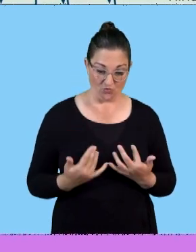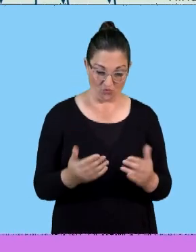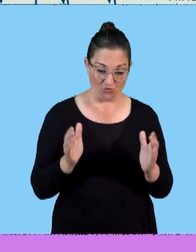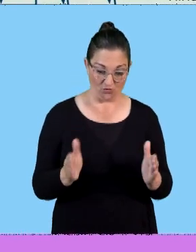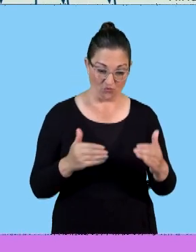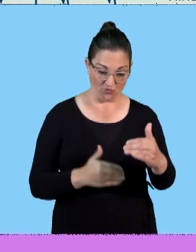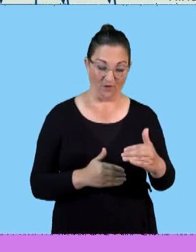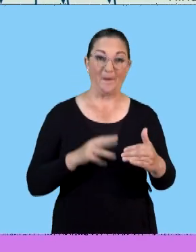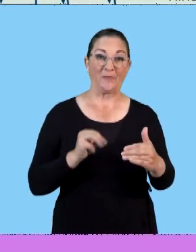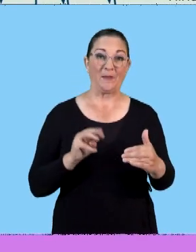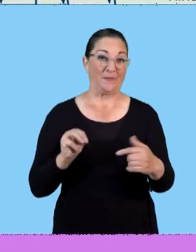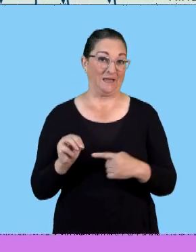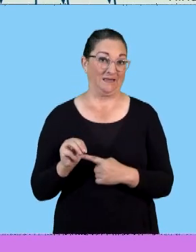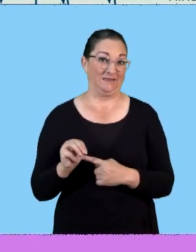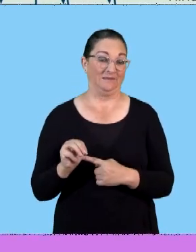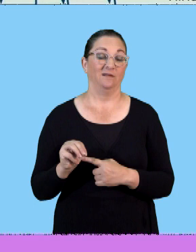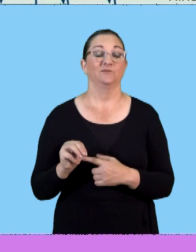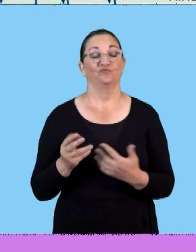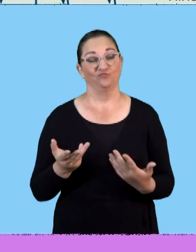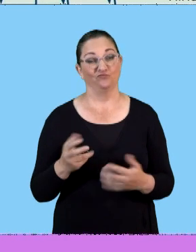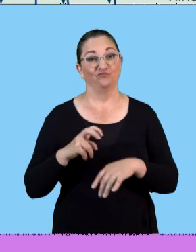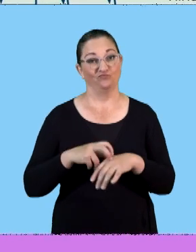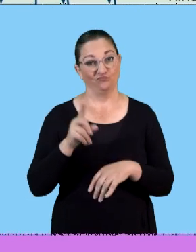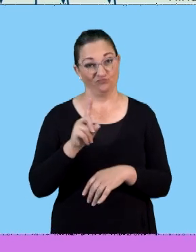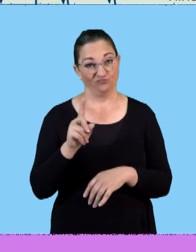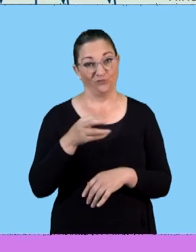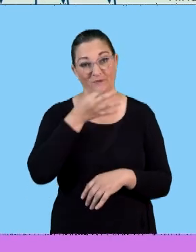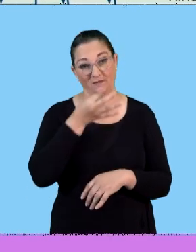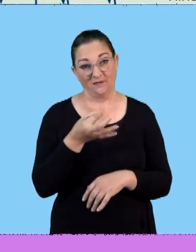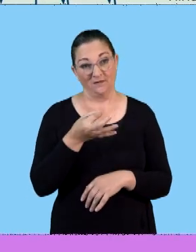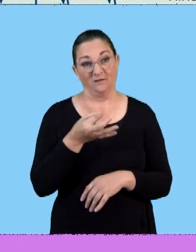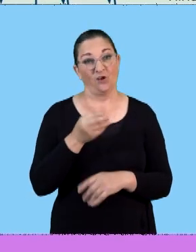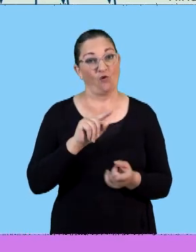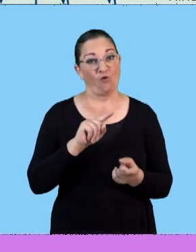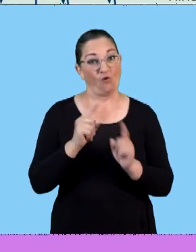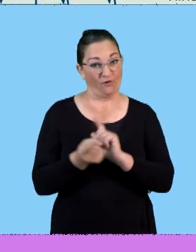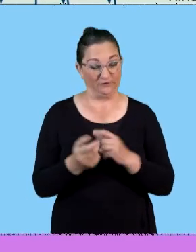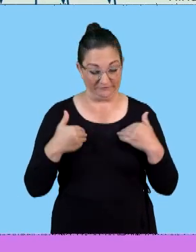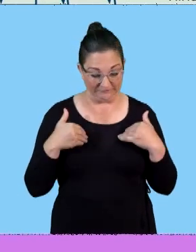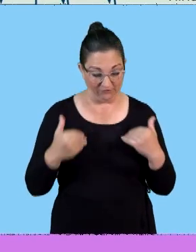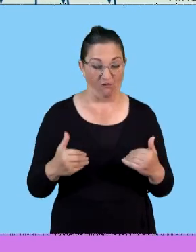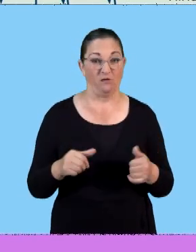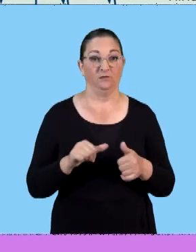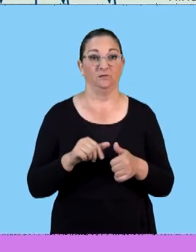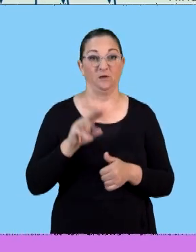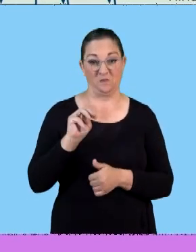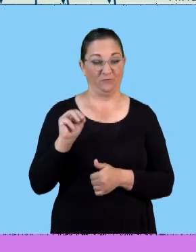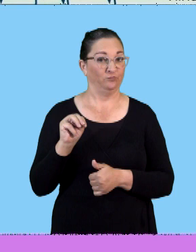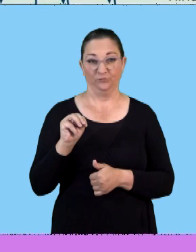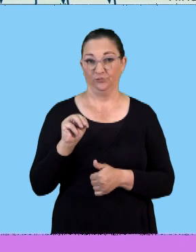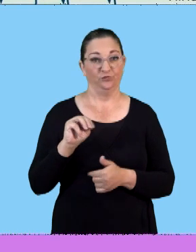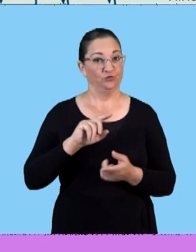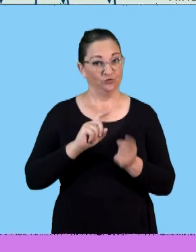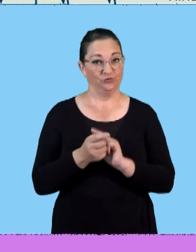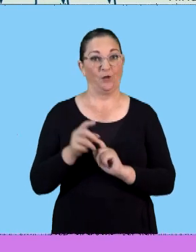500 millimeters by 700 millimeters. So again, my suggestion, let's convert from the start, right, from